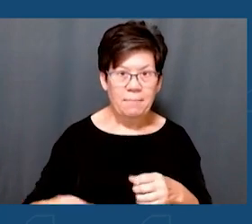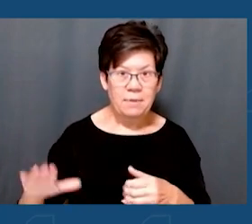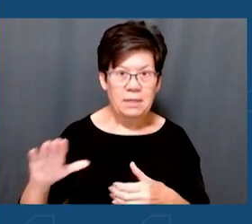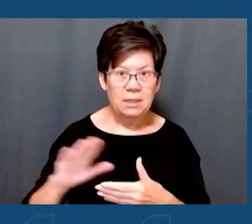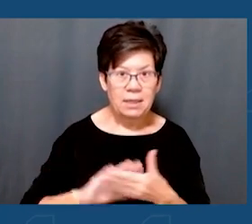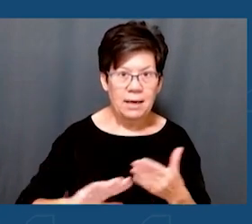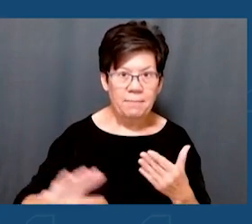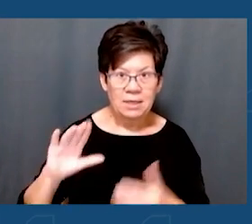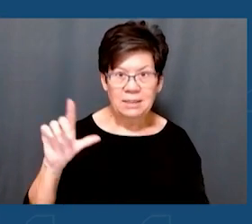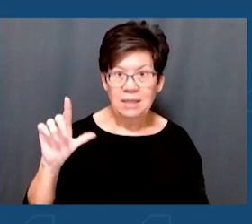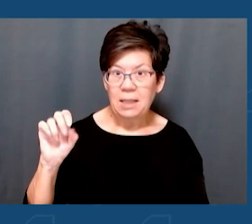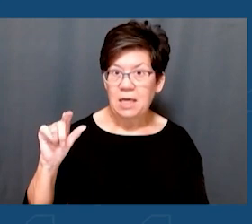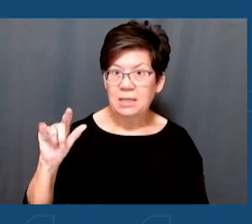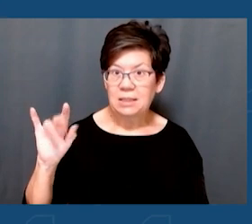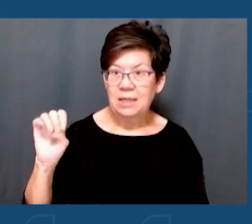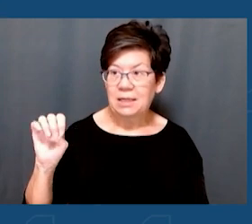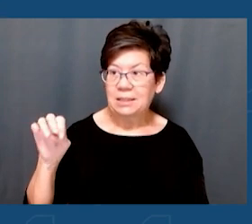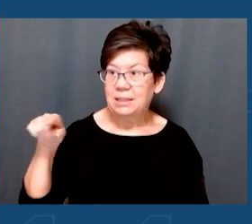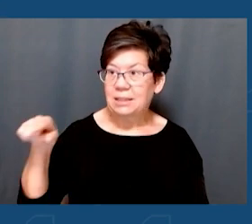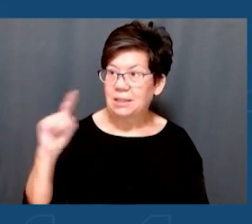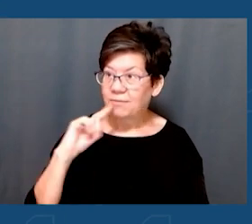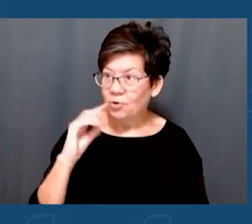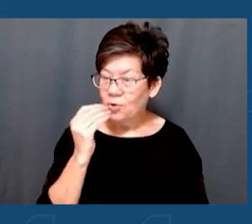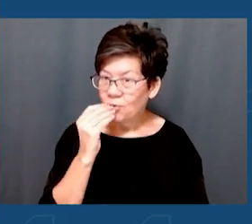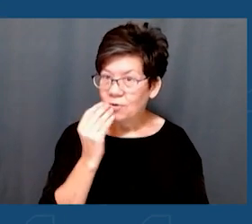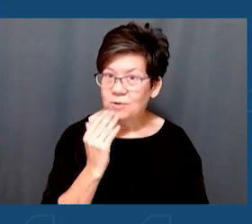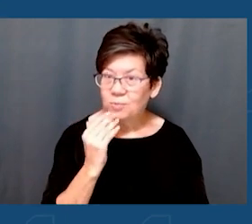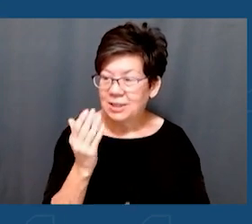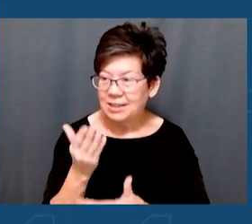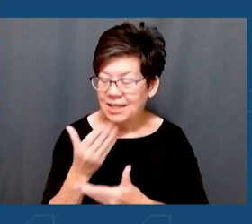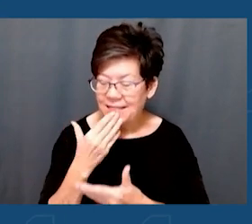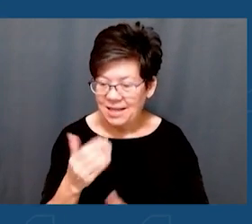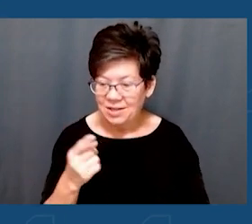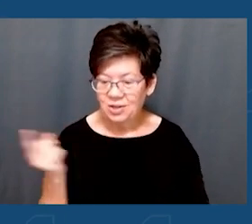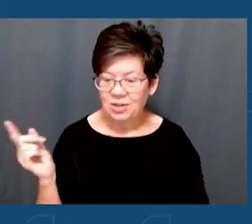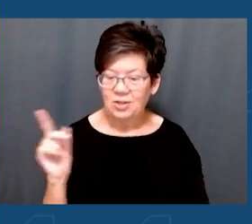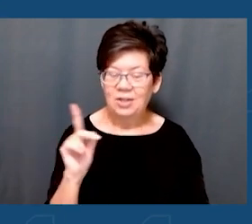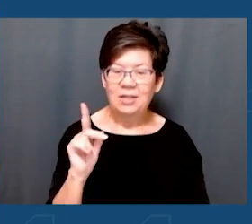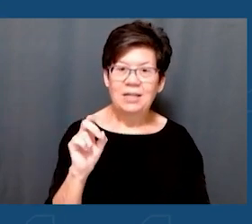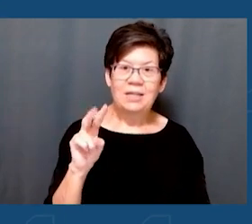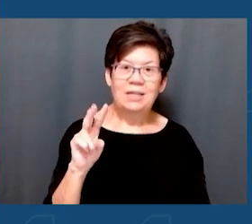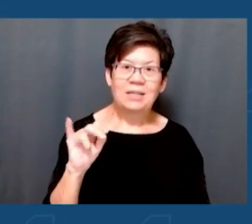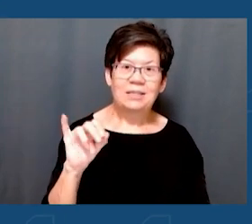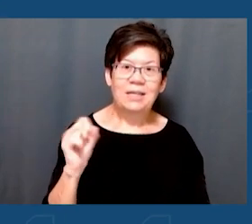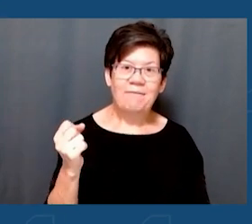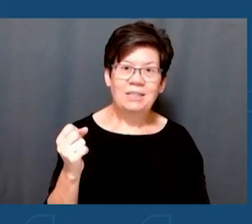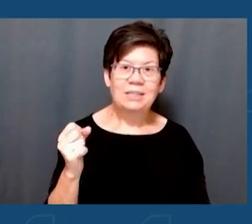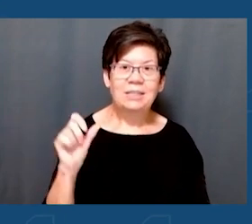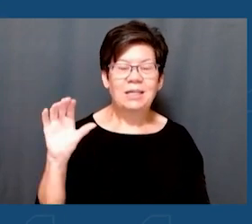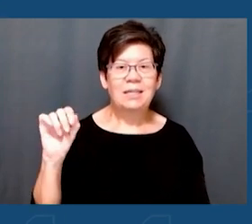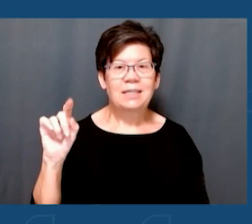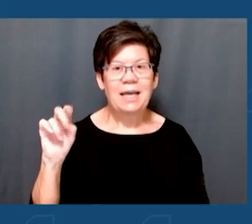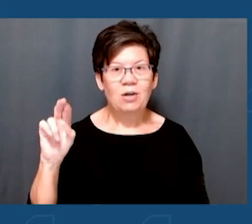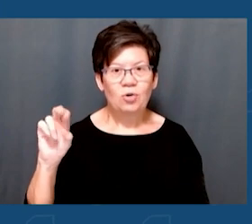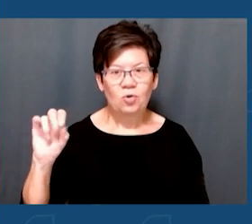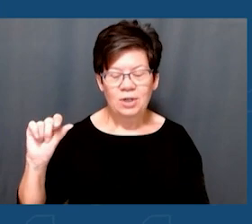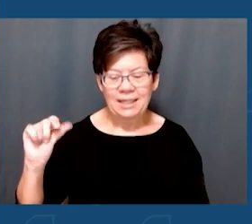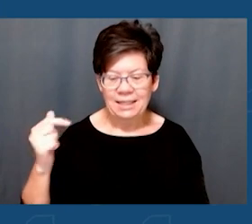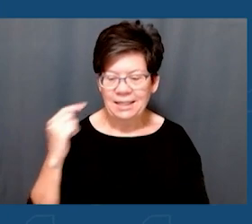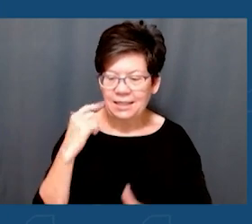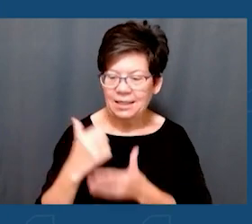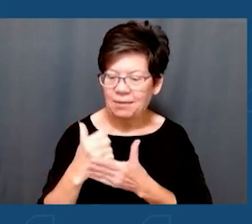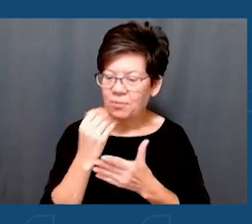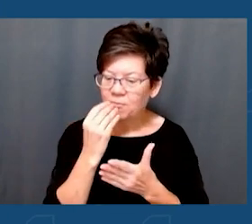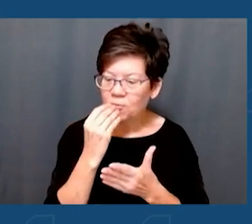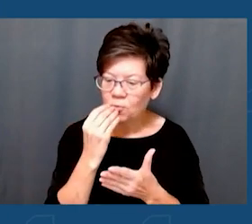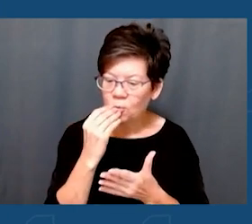for the wonderful desserts, Brenda Mansour, Kevin's Catering for the wonderful coffee and helping with the food, Sabores de mi Tierra